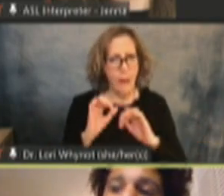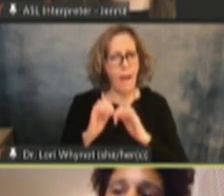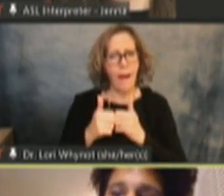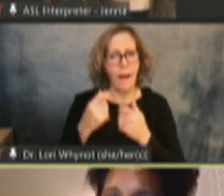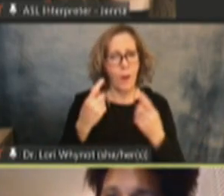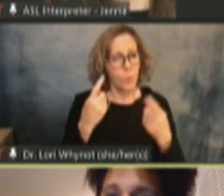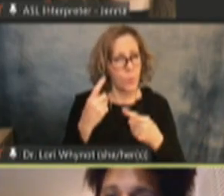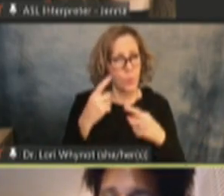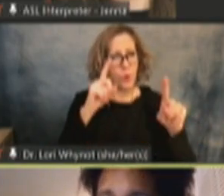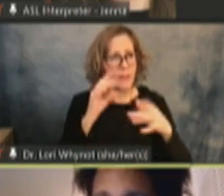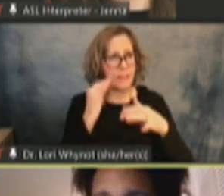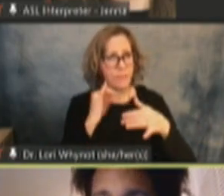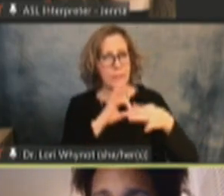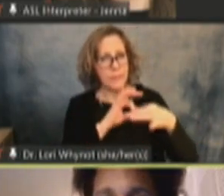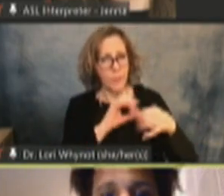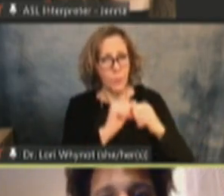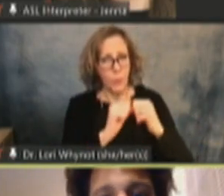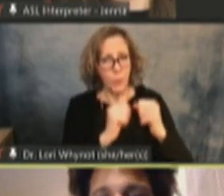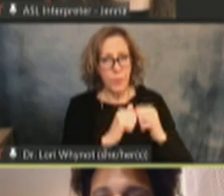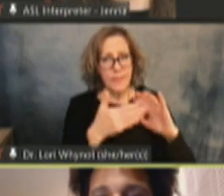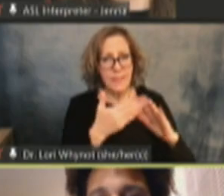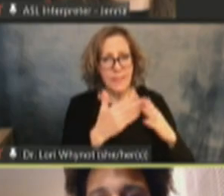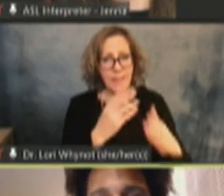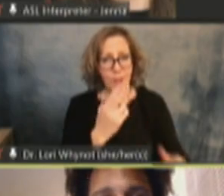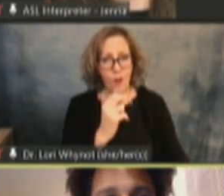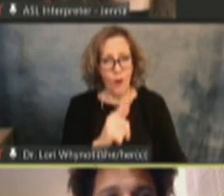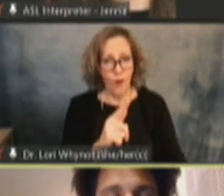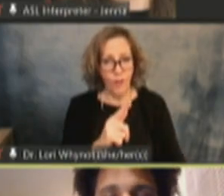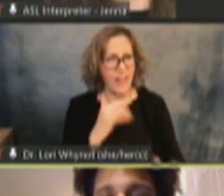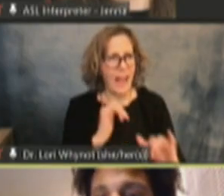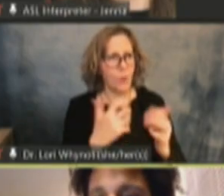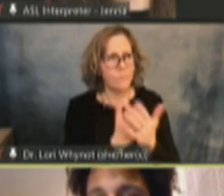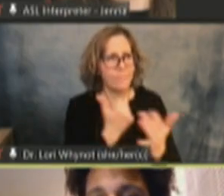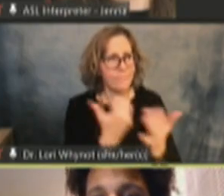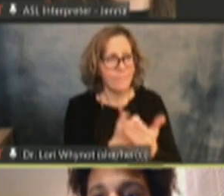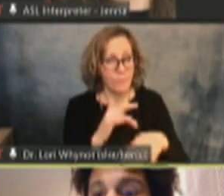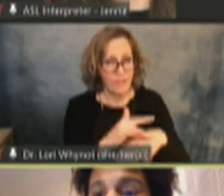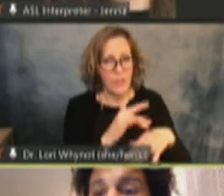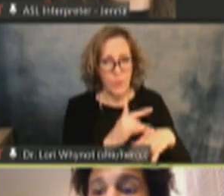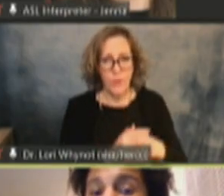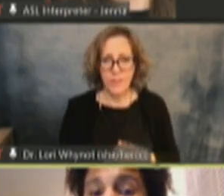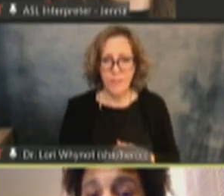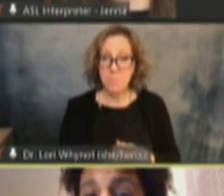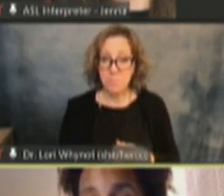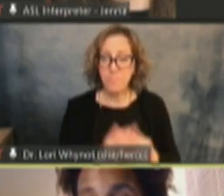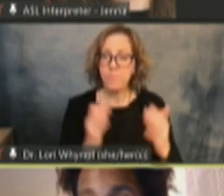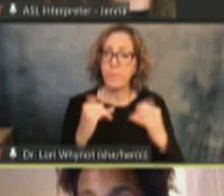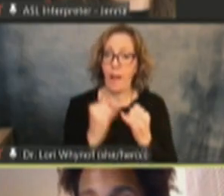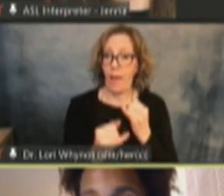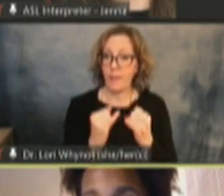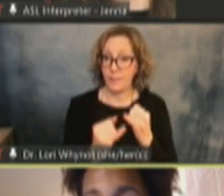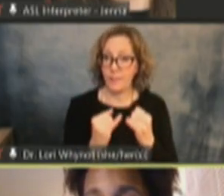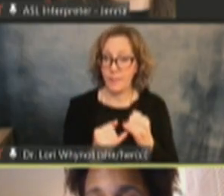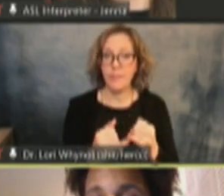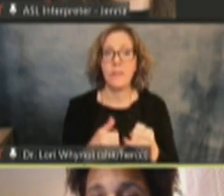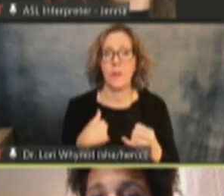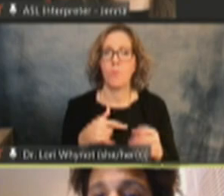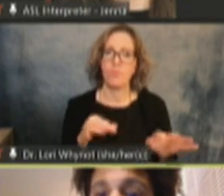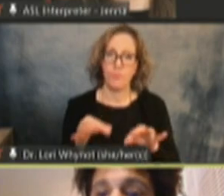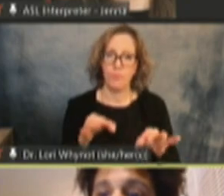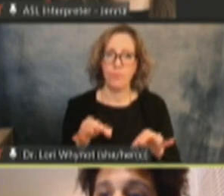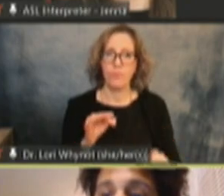really how to get those resources. And the last thing that I'll cover as far as programs go is our We Are Boston initiative.